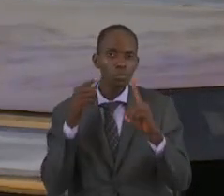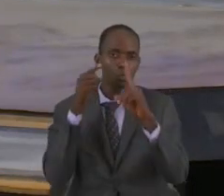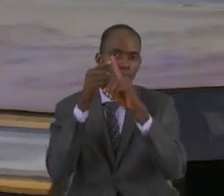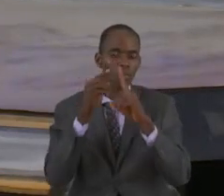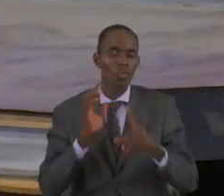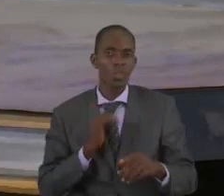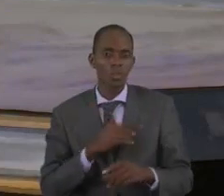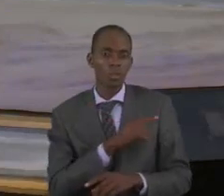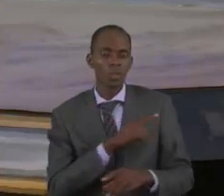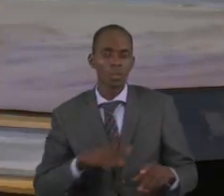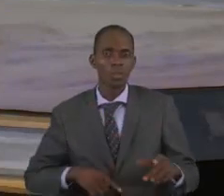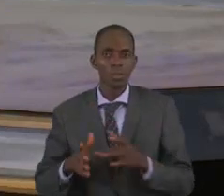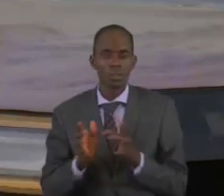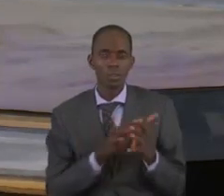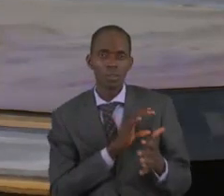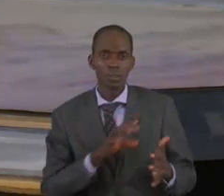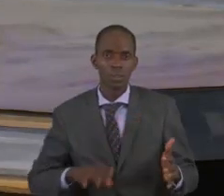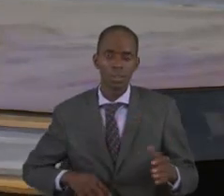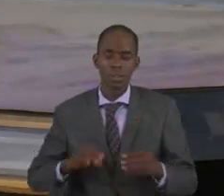Lord Jesus Christ.